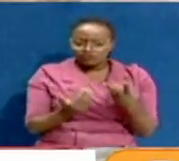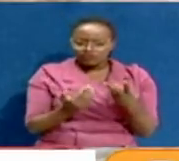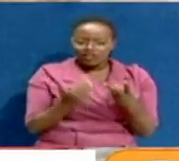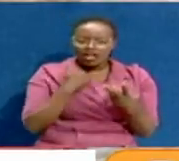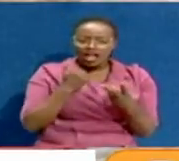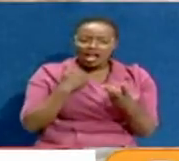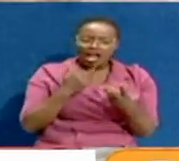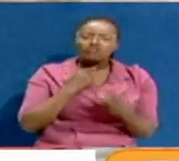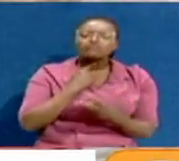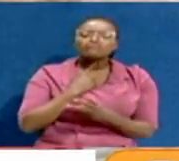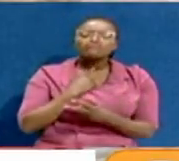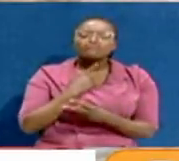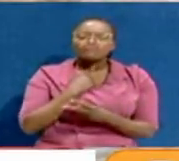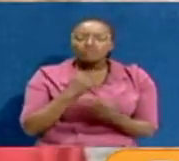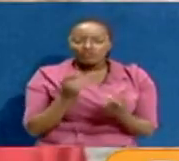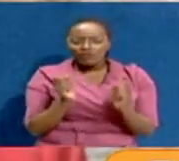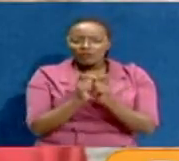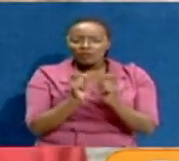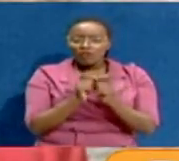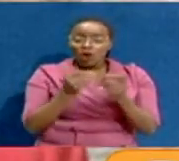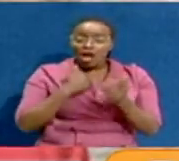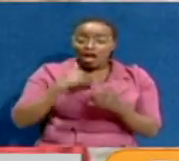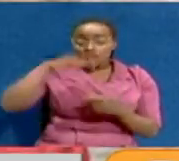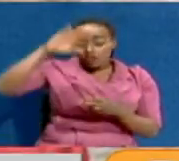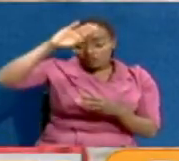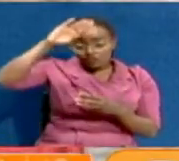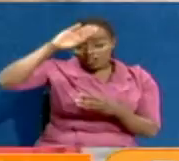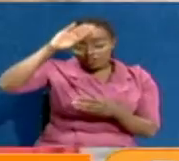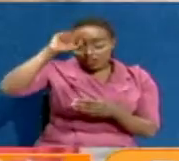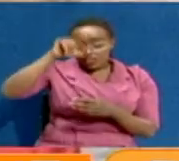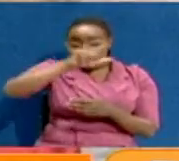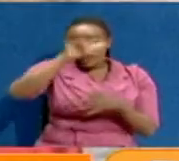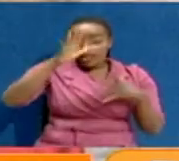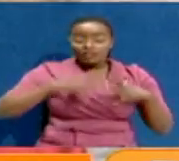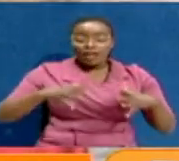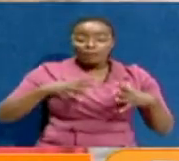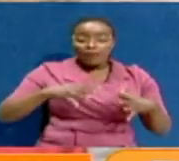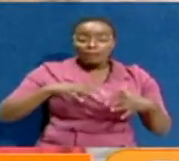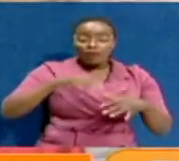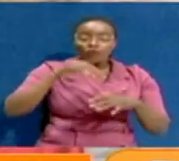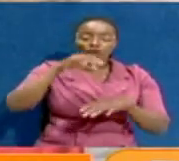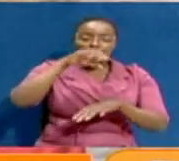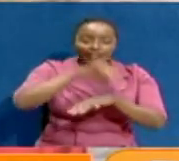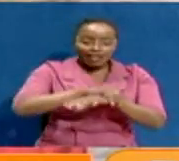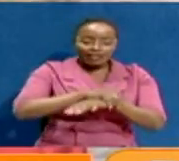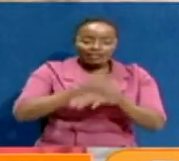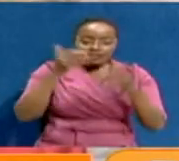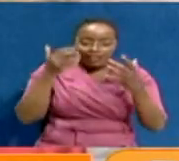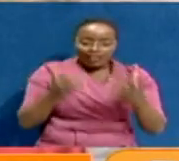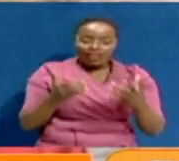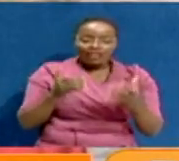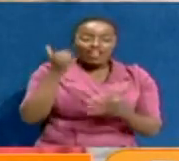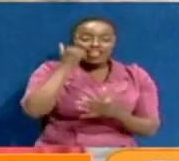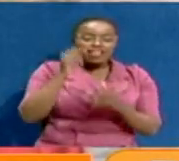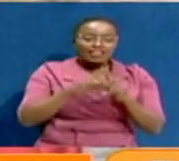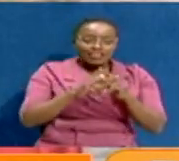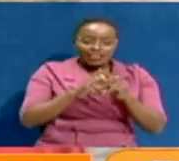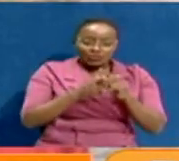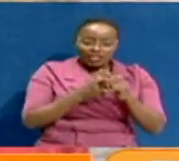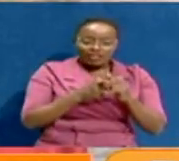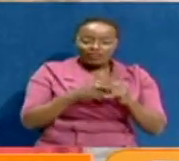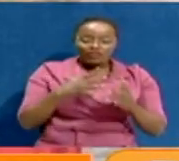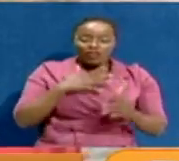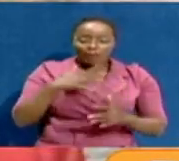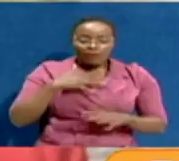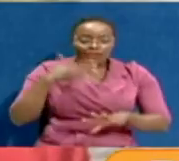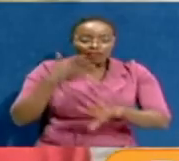may have some sore throat, some may have some fever, and those who are going to get more severe disease may then begin to have